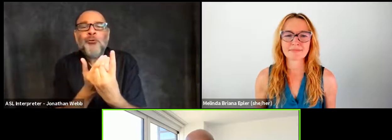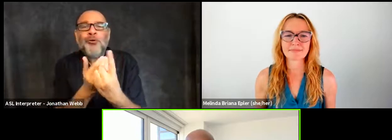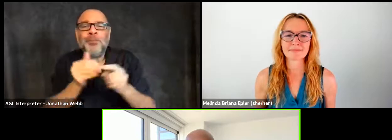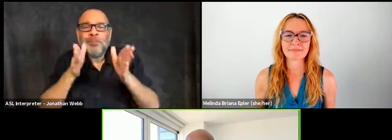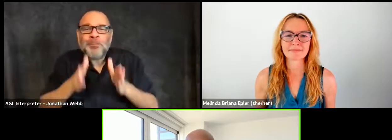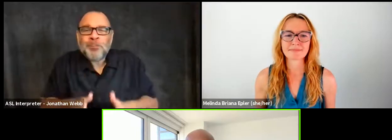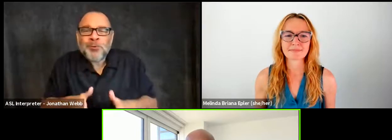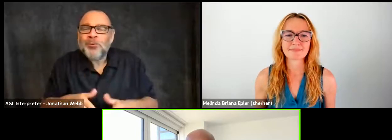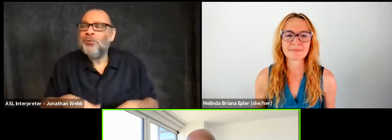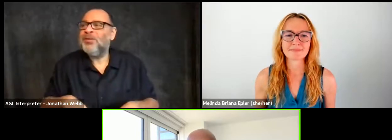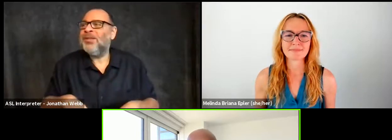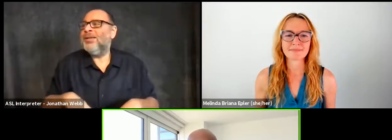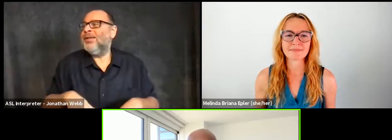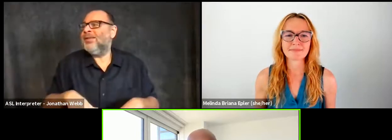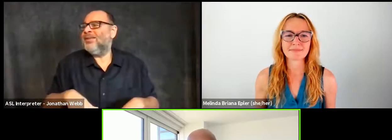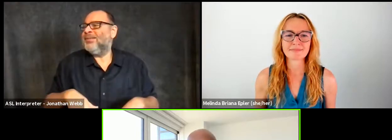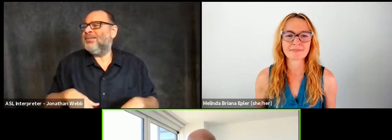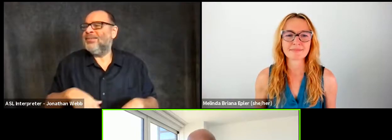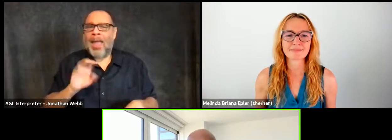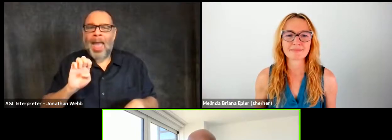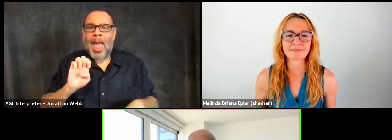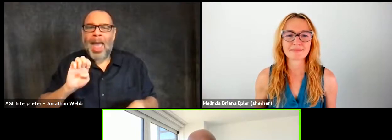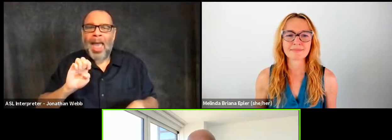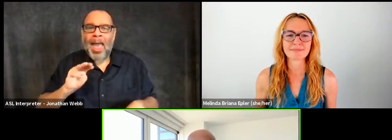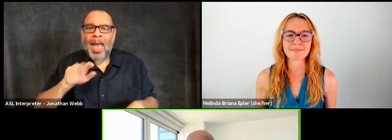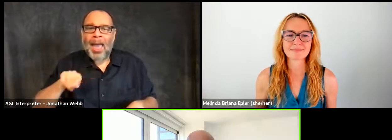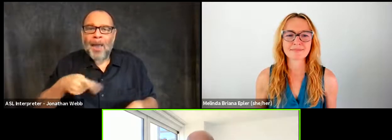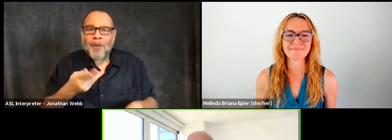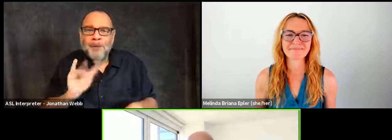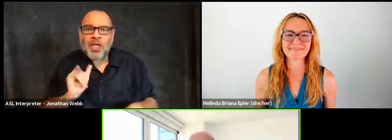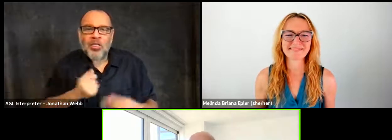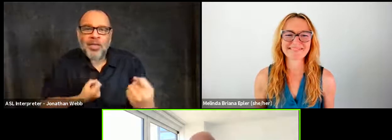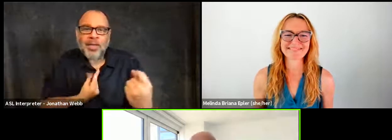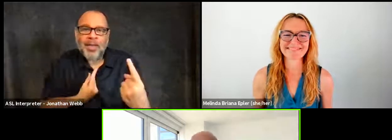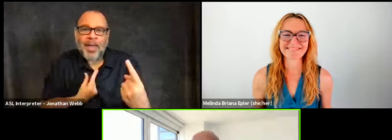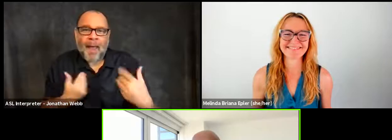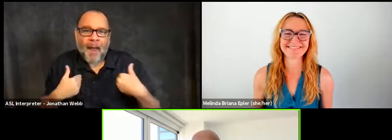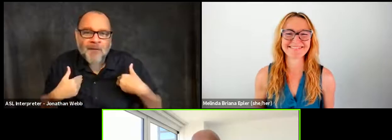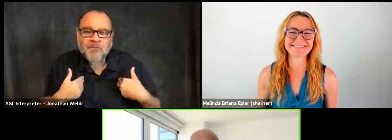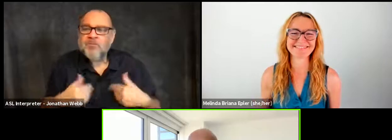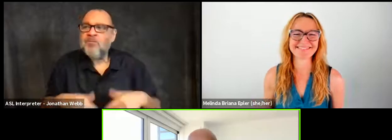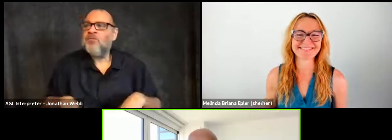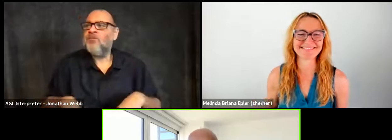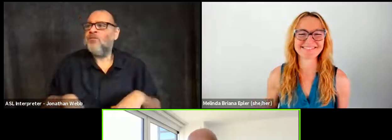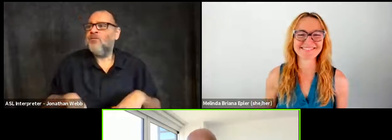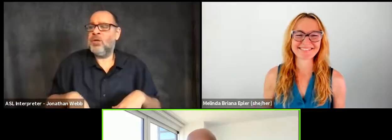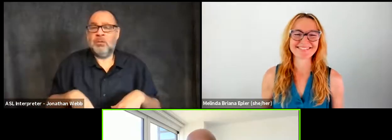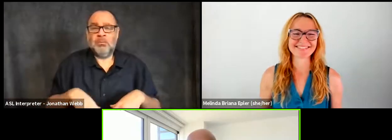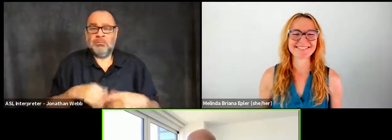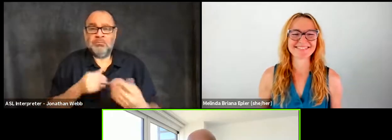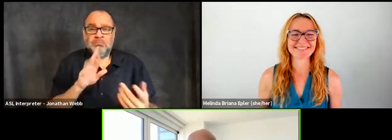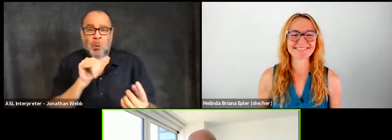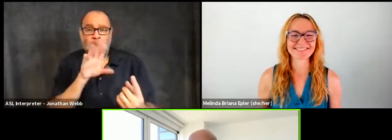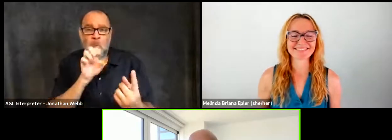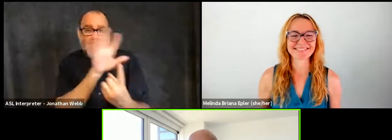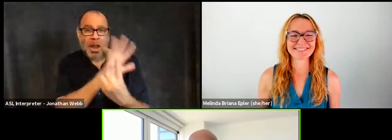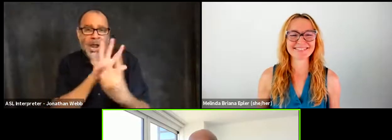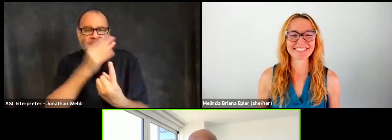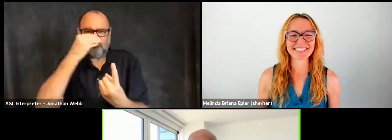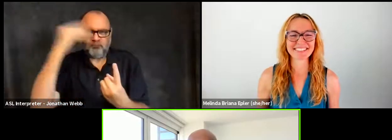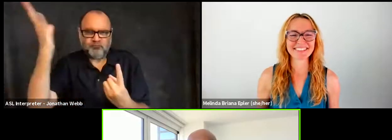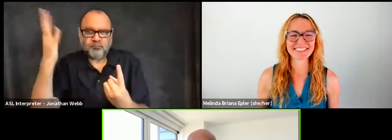they looked like, Mm-hmm. Melinda happened to show up at we said a coffee shop, and we met, fell in love, and the rest is